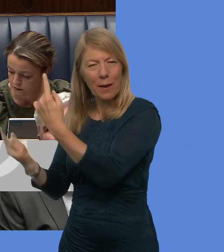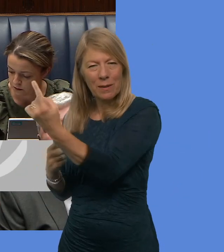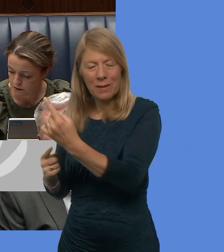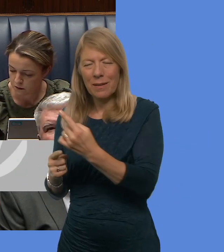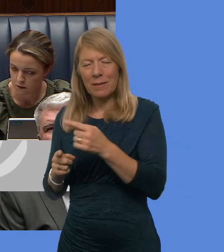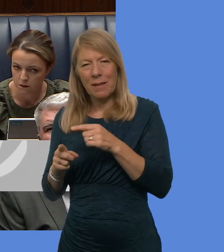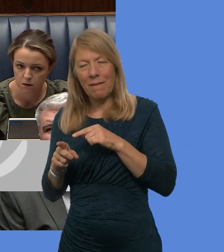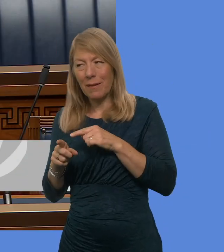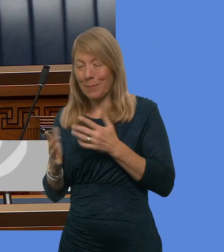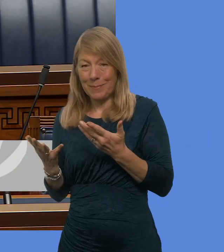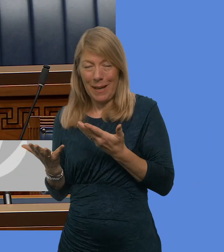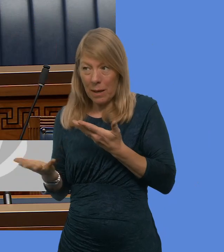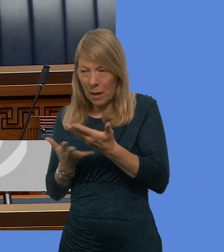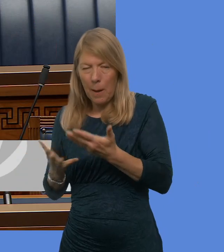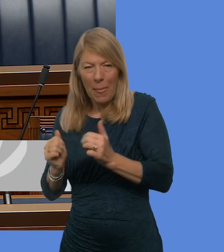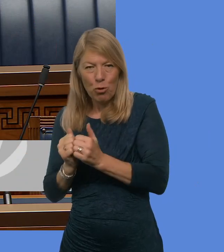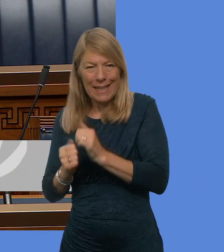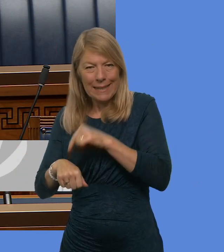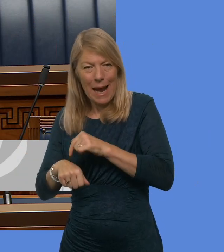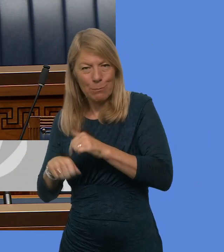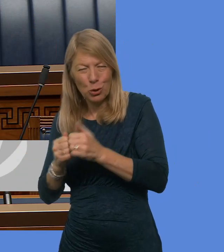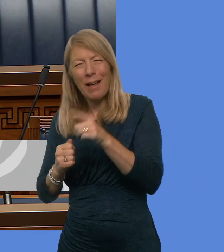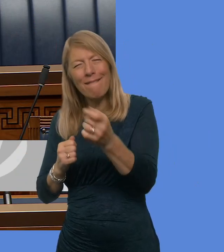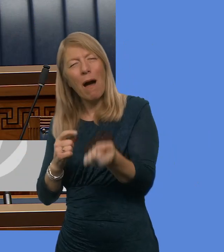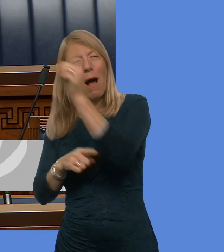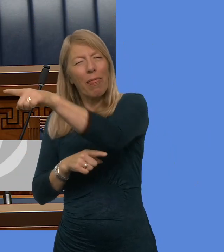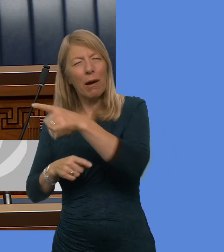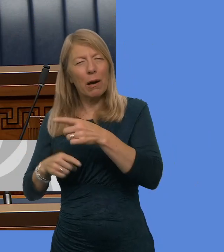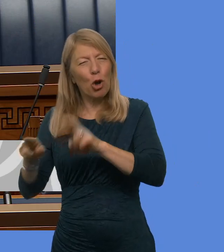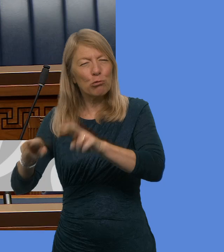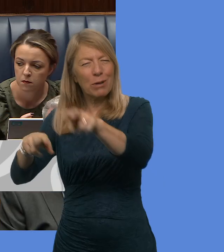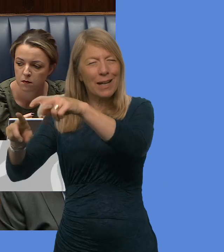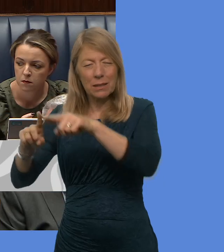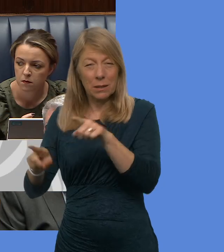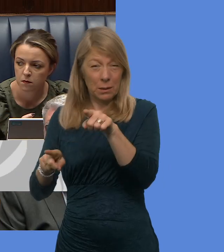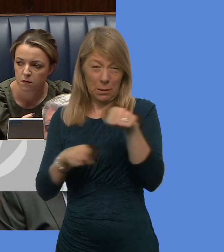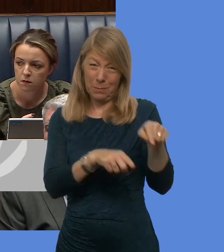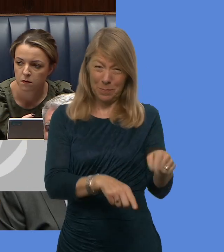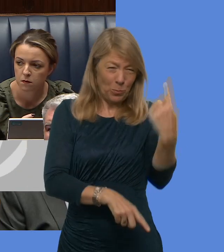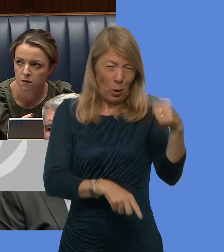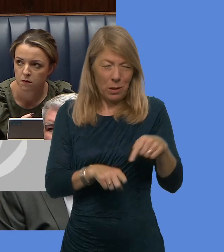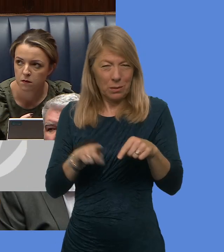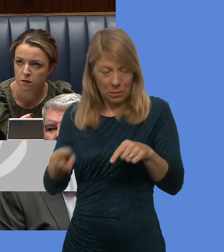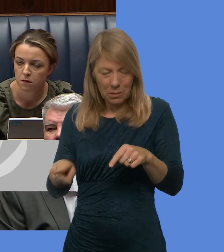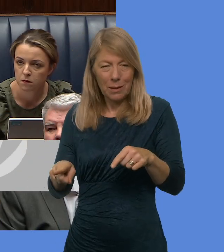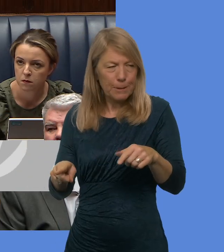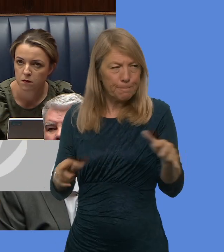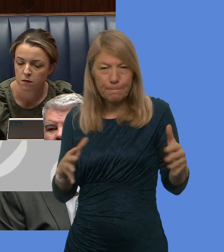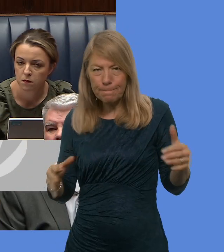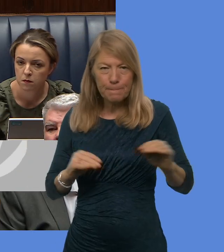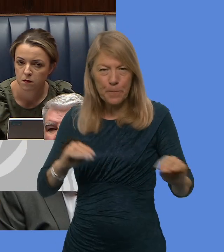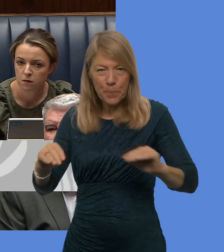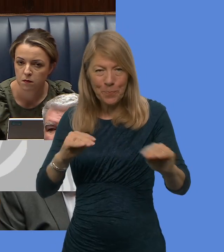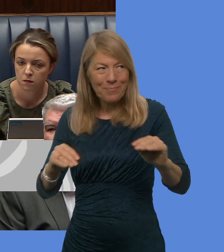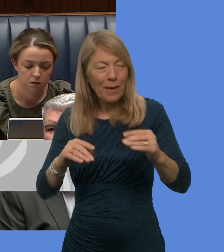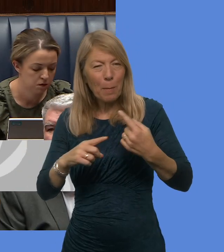weather's reasonably good, so you have to time in on it sometime. And the work at this week's work was carried out between 10 and 6